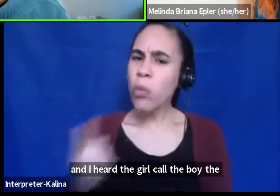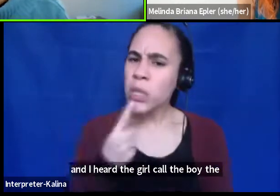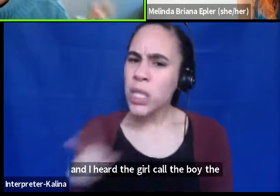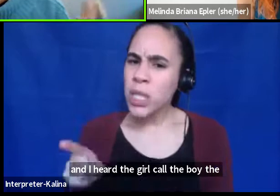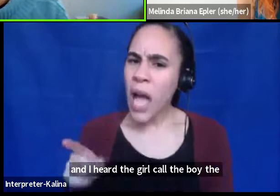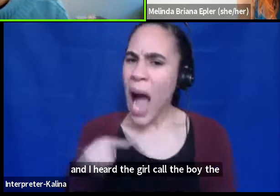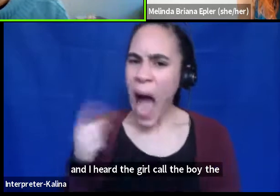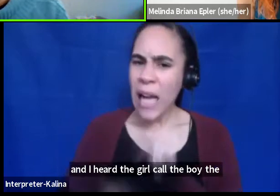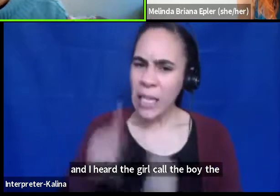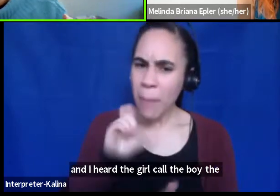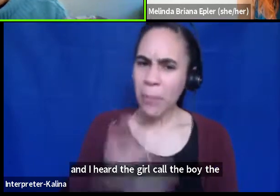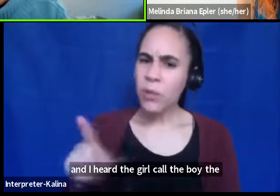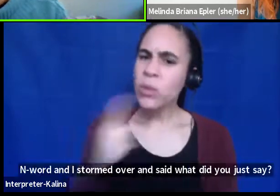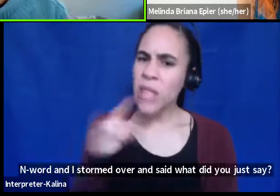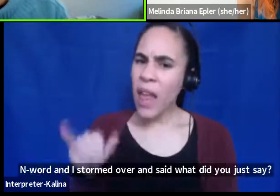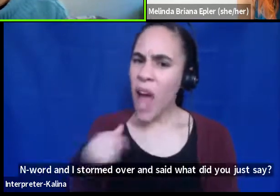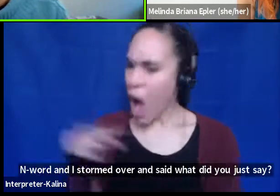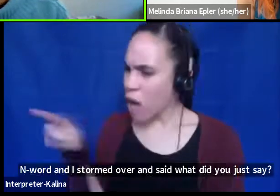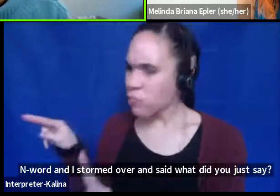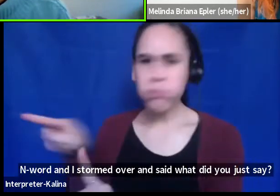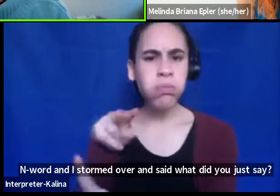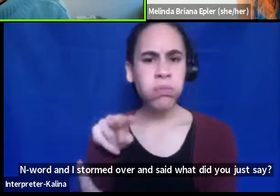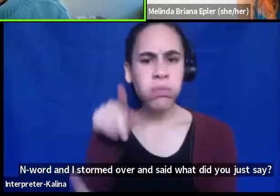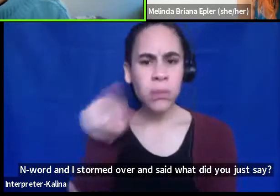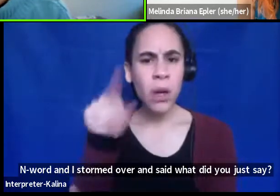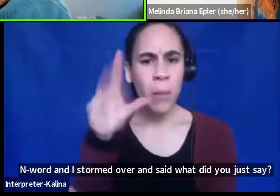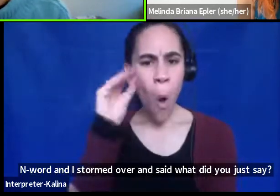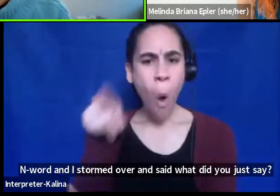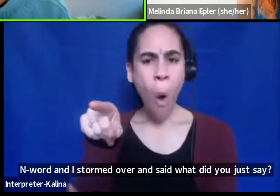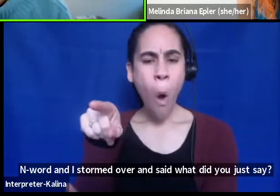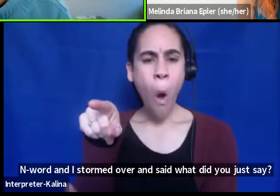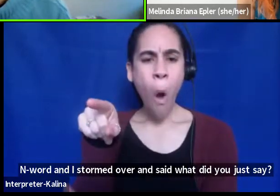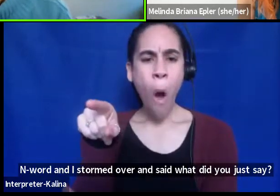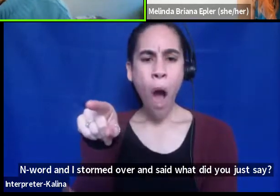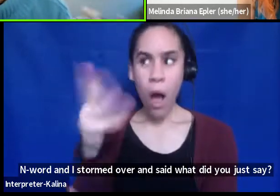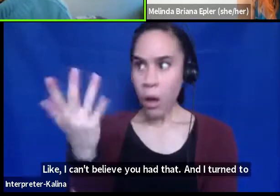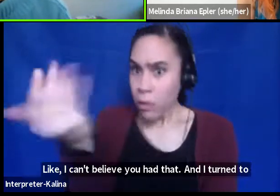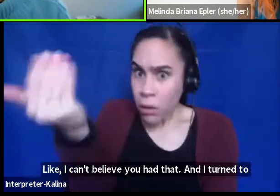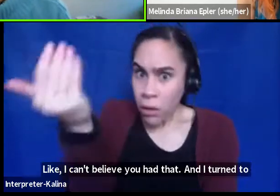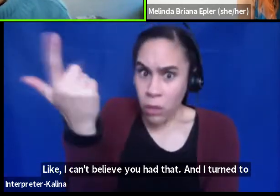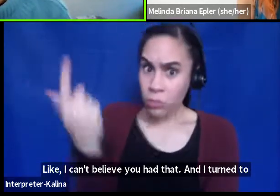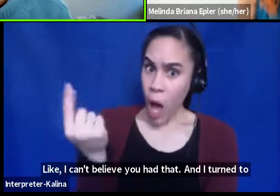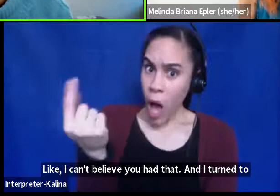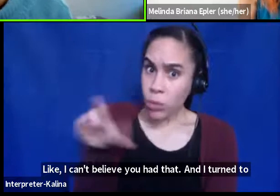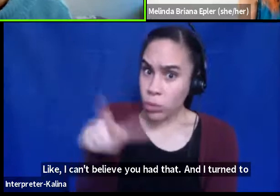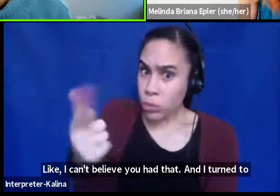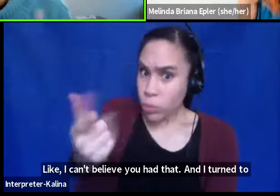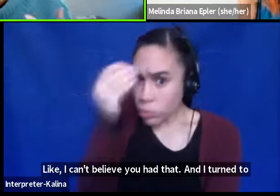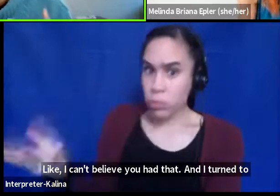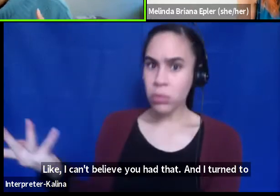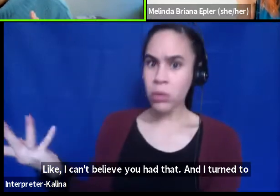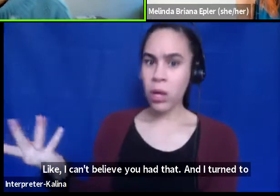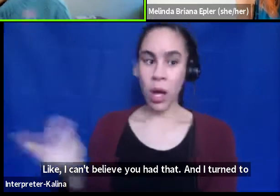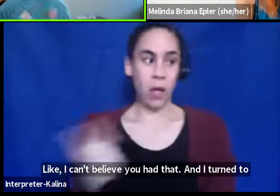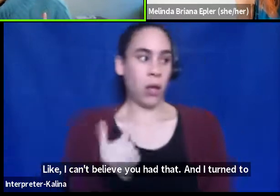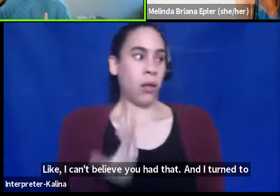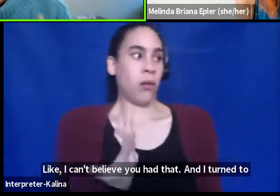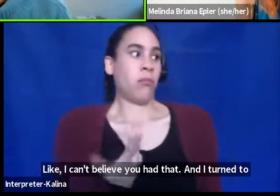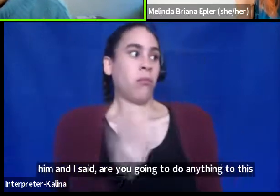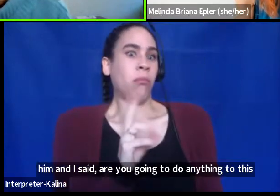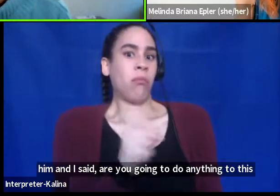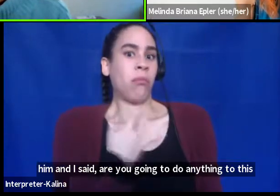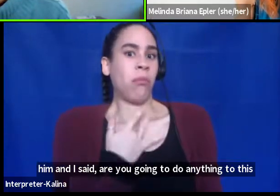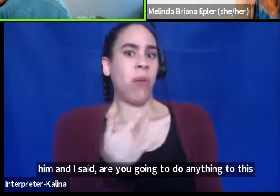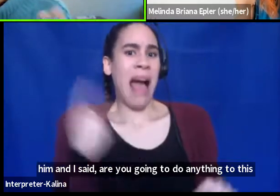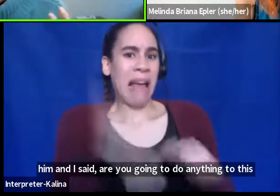believe that you said that. And I turned to him and I said, like, like, are you going to do anything to this girl? And he's like, no, like, I can't, like, I can't